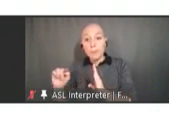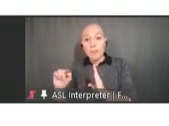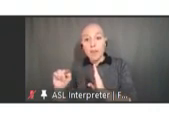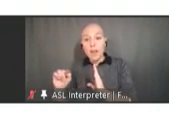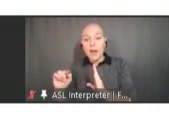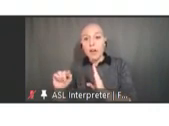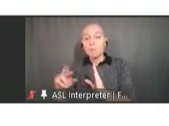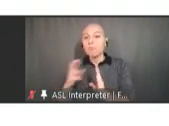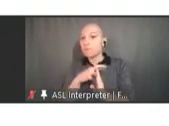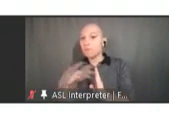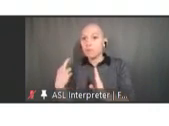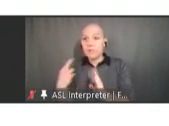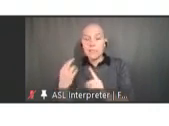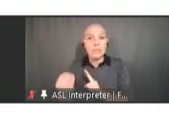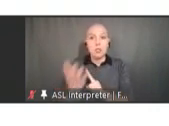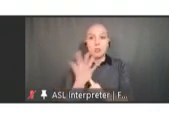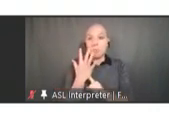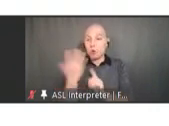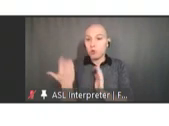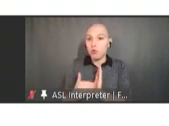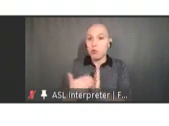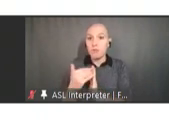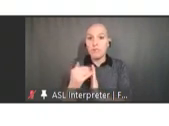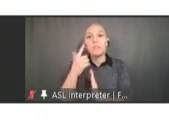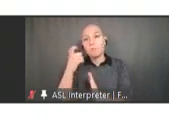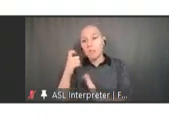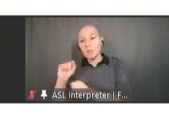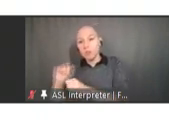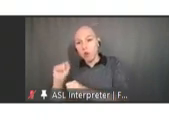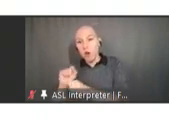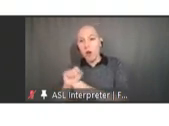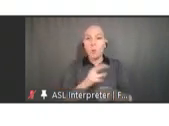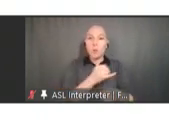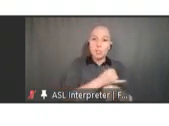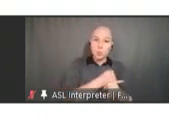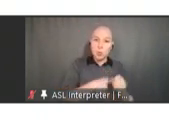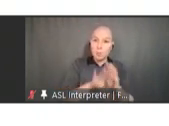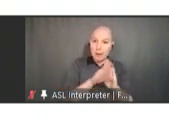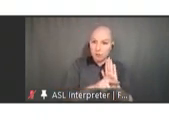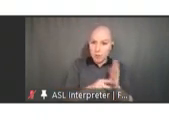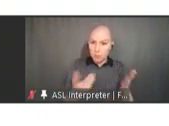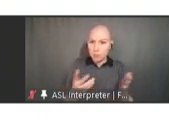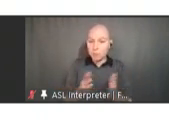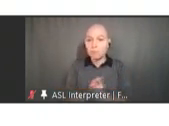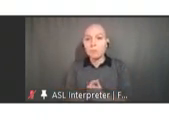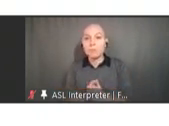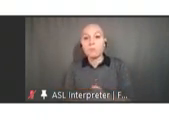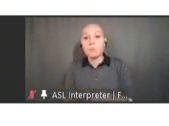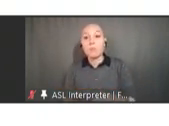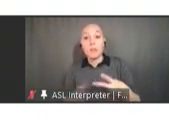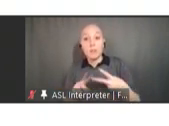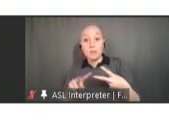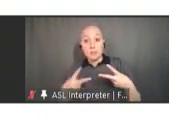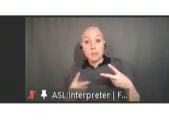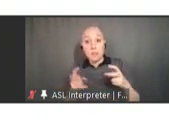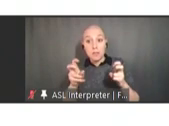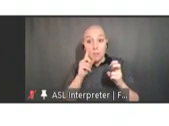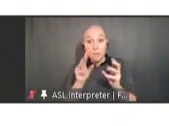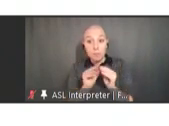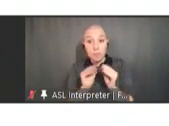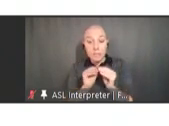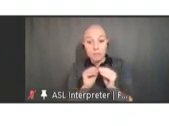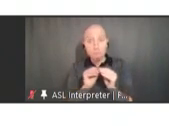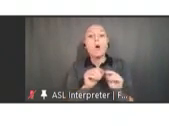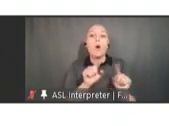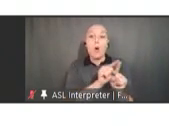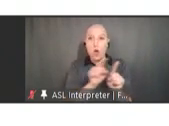SARS-CoV-2 exposure due to institutional or occupational background. The second topic of the meeting was also the